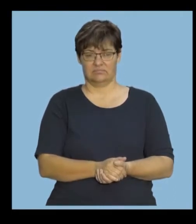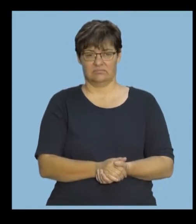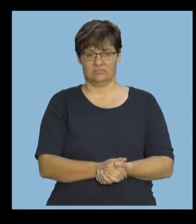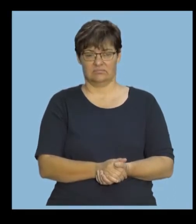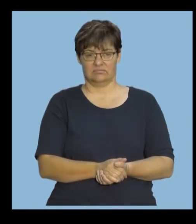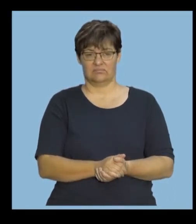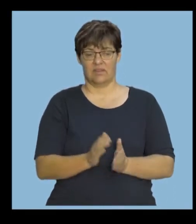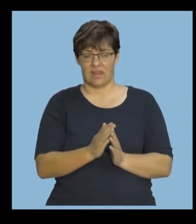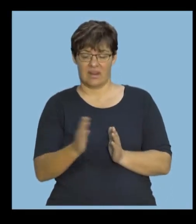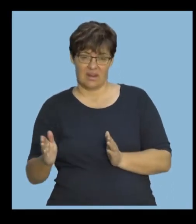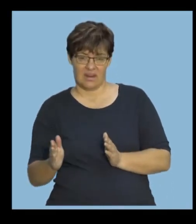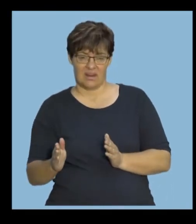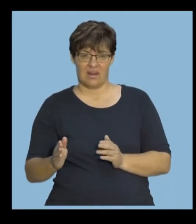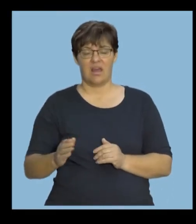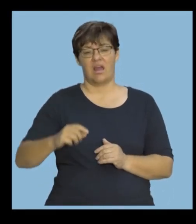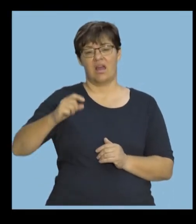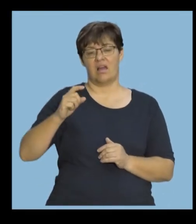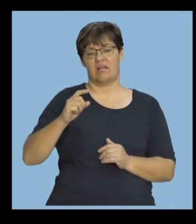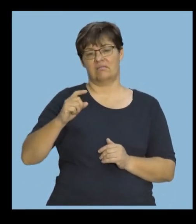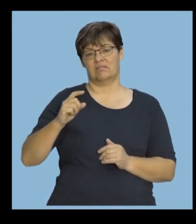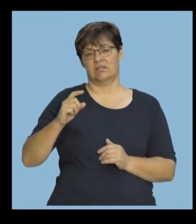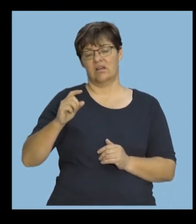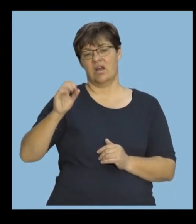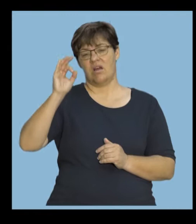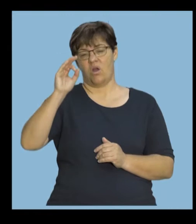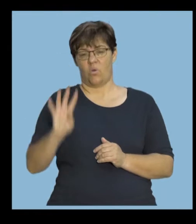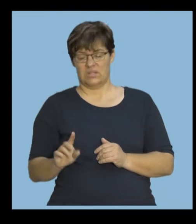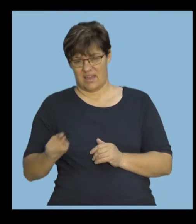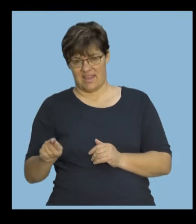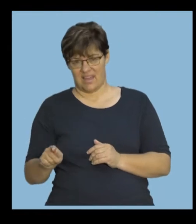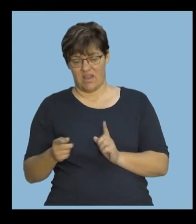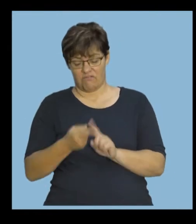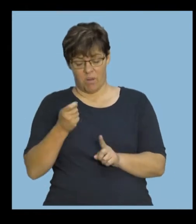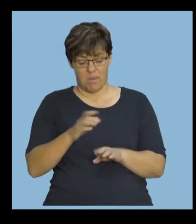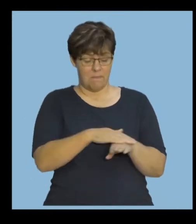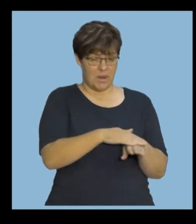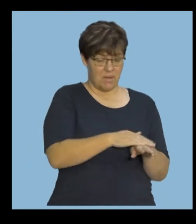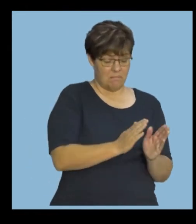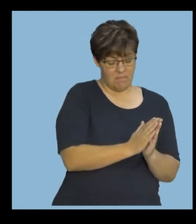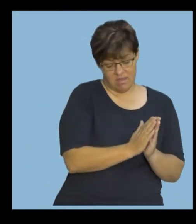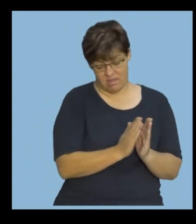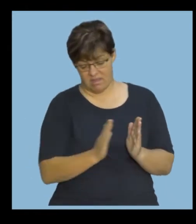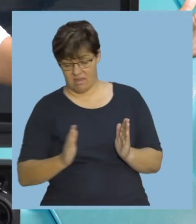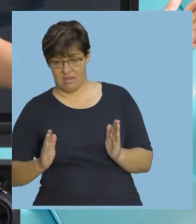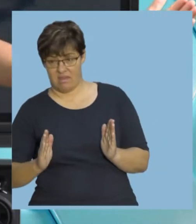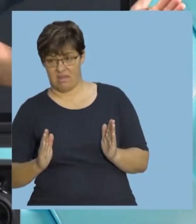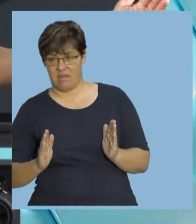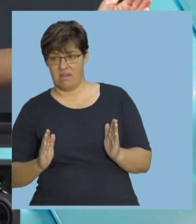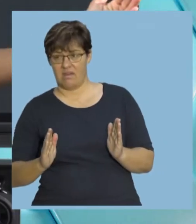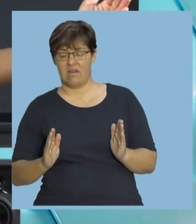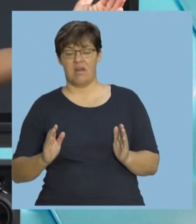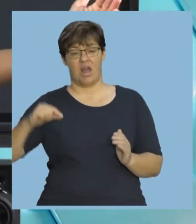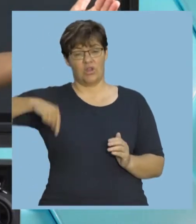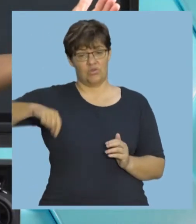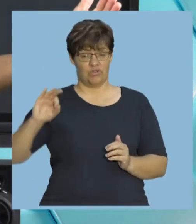Then followed by the upper quartile. So the upper quartile, from minimum value to the